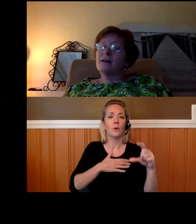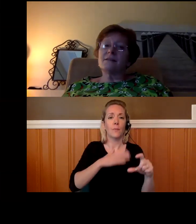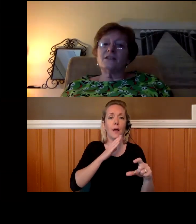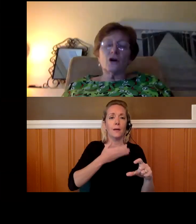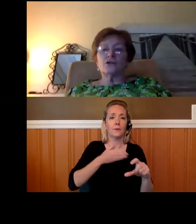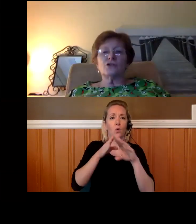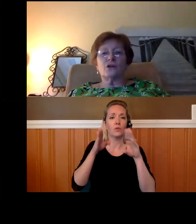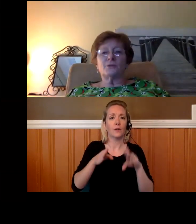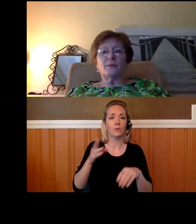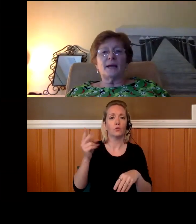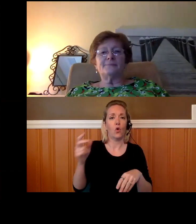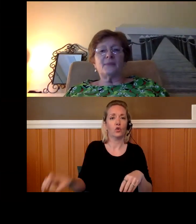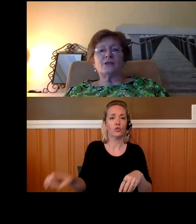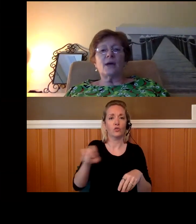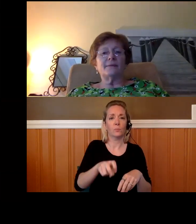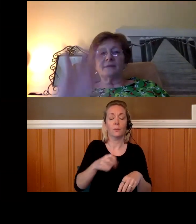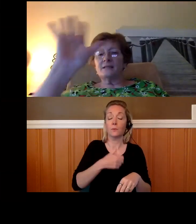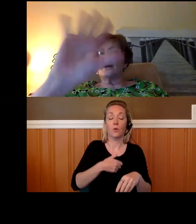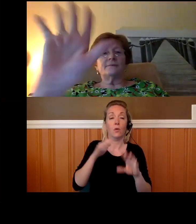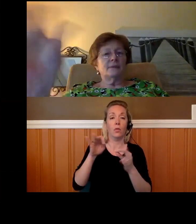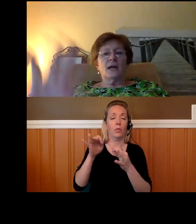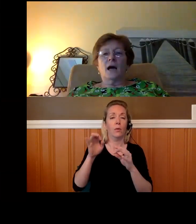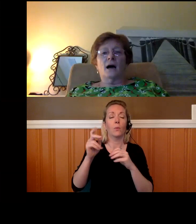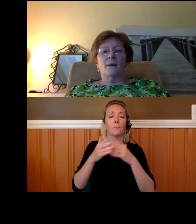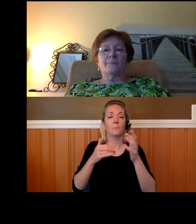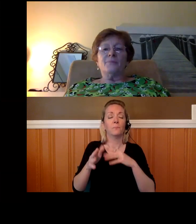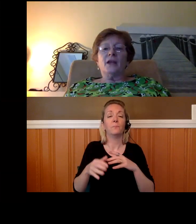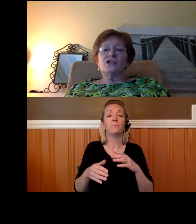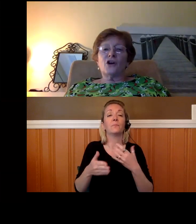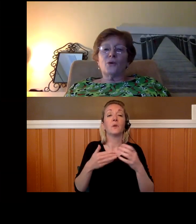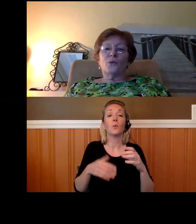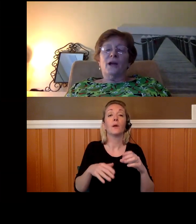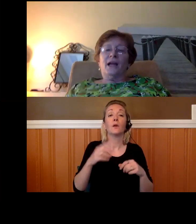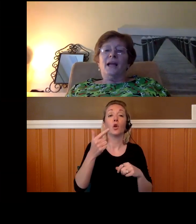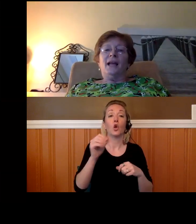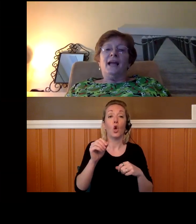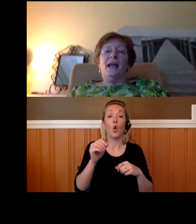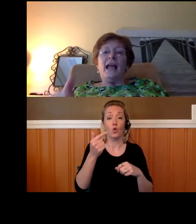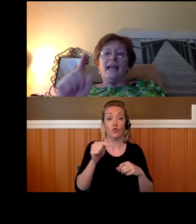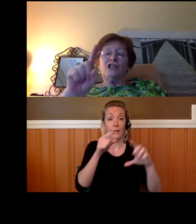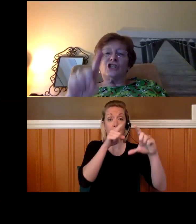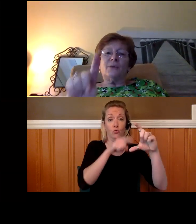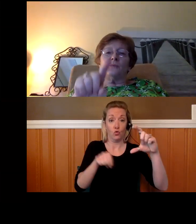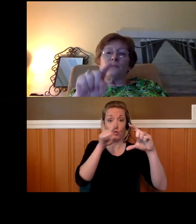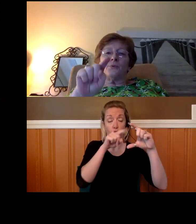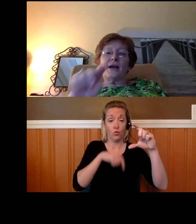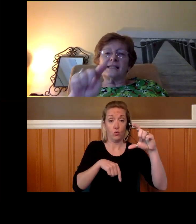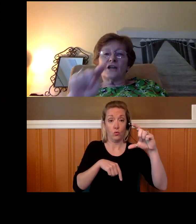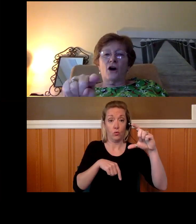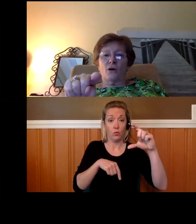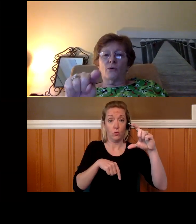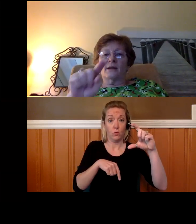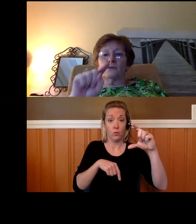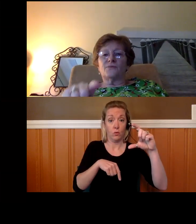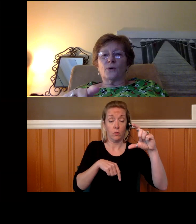dog just jumped on the bed. That's okay. That's okay. So she would press go and